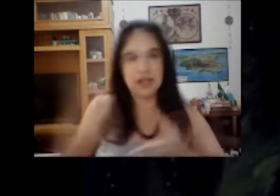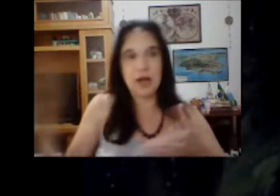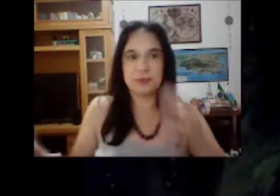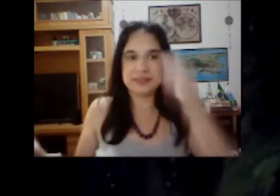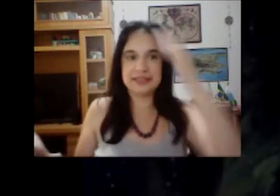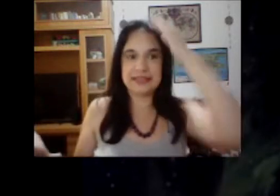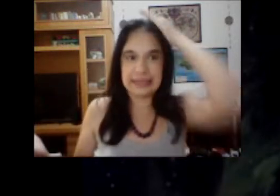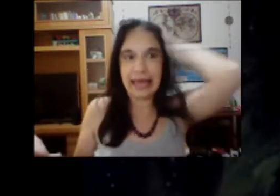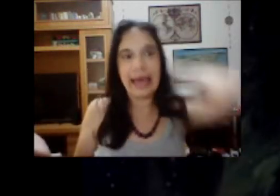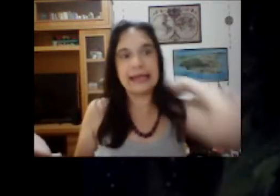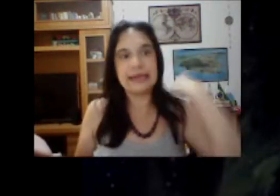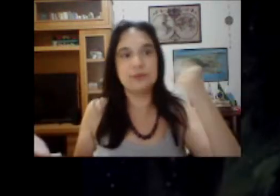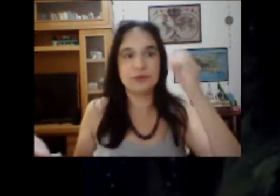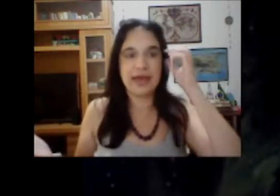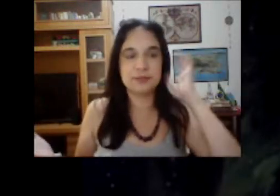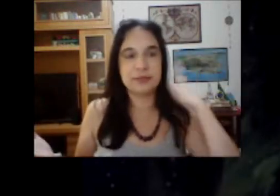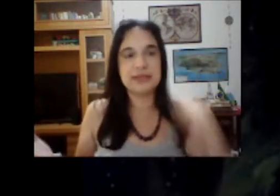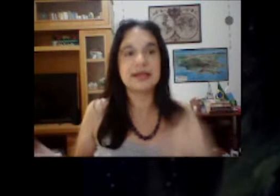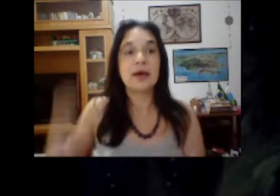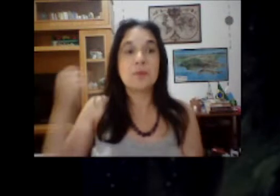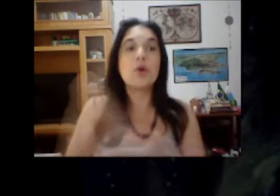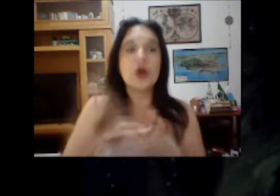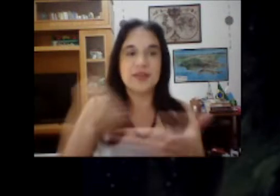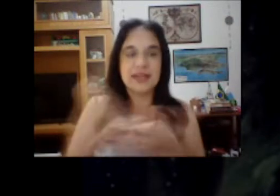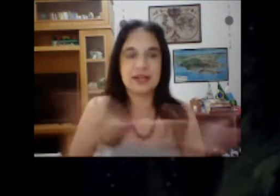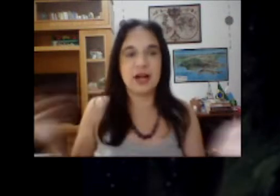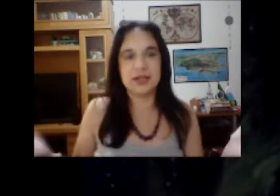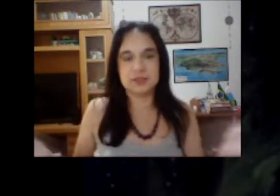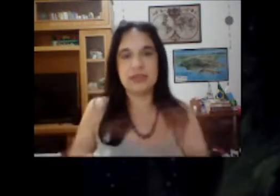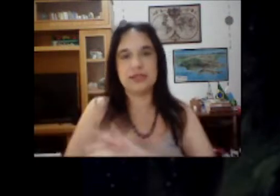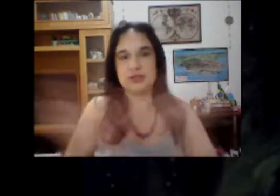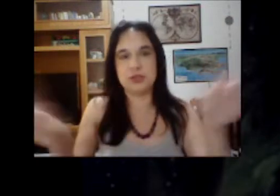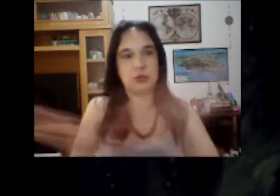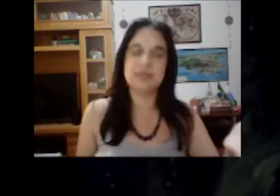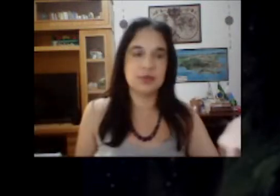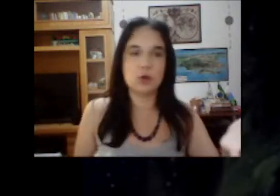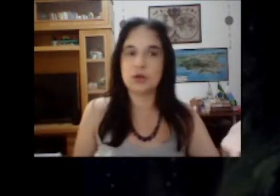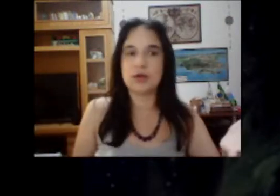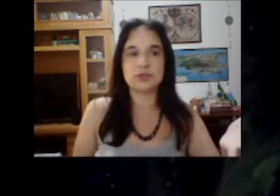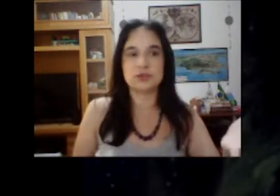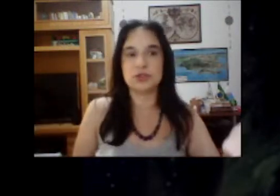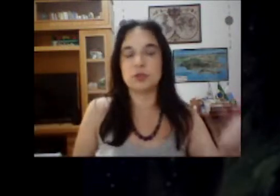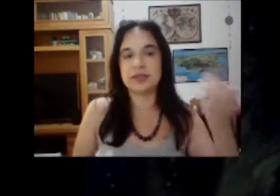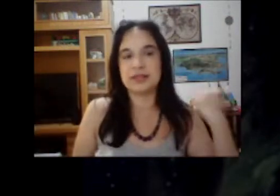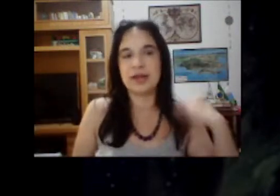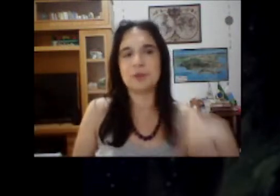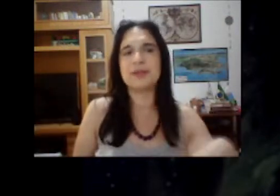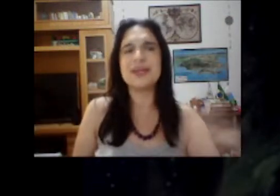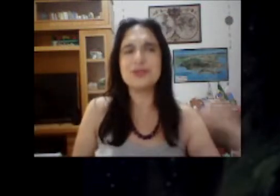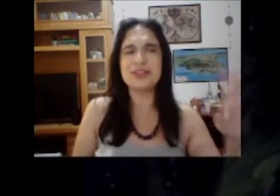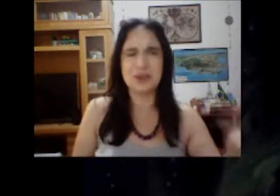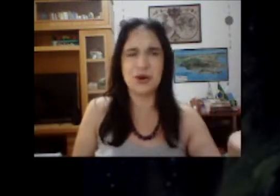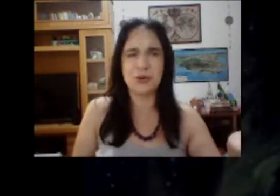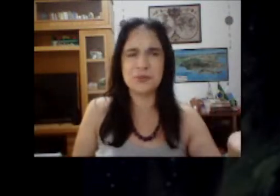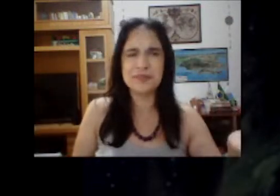prove the opposite, that it had, in fact, been more than consummated. So no grounds for annulment there.